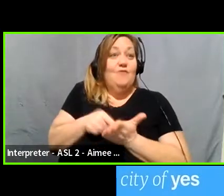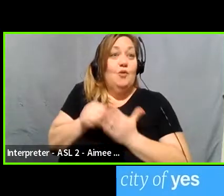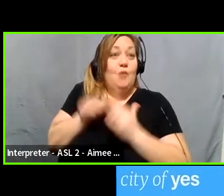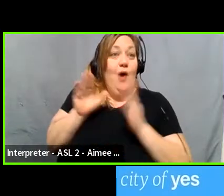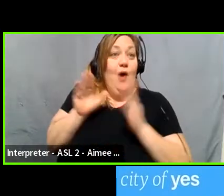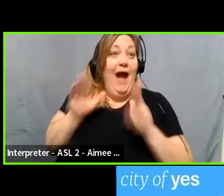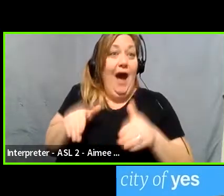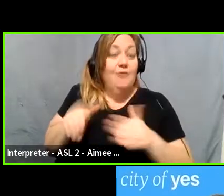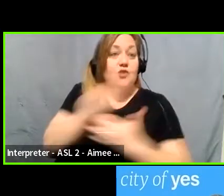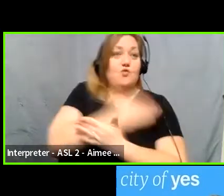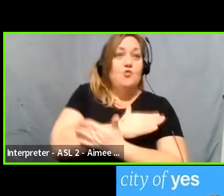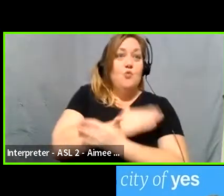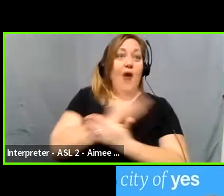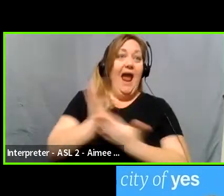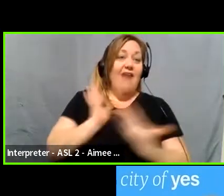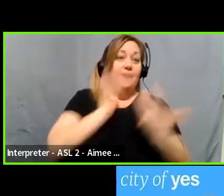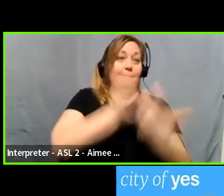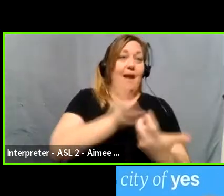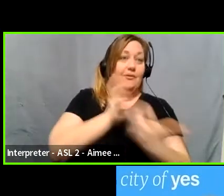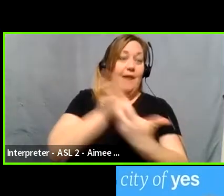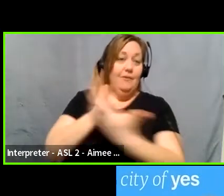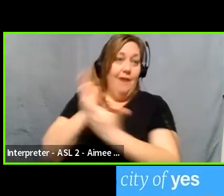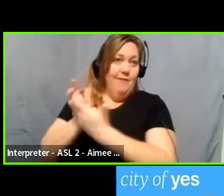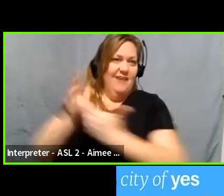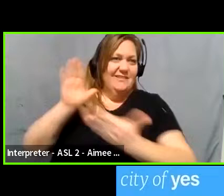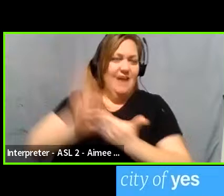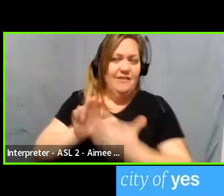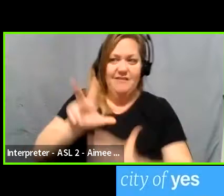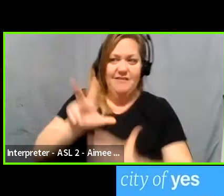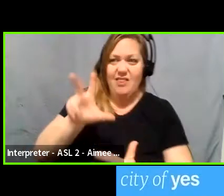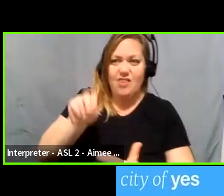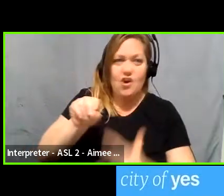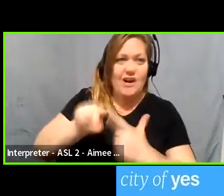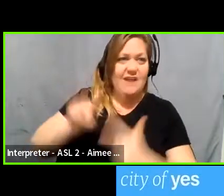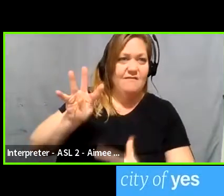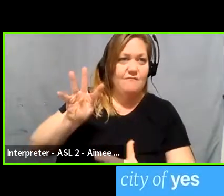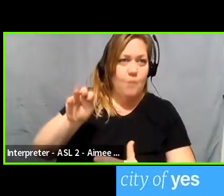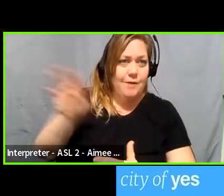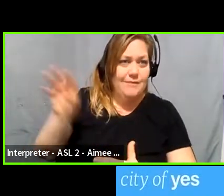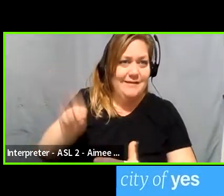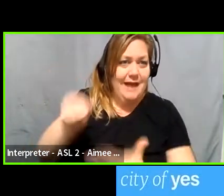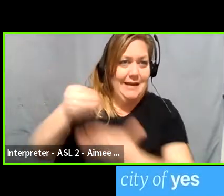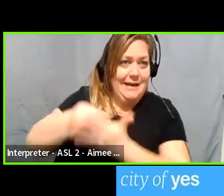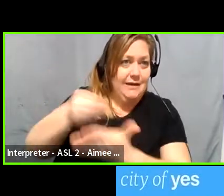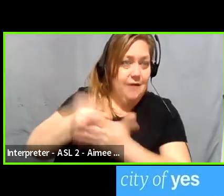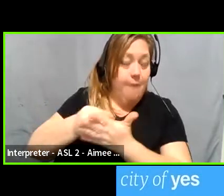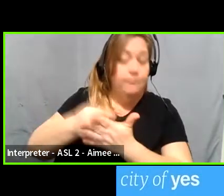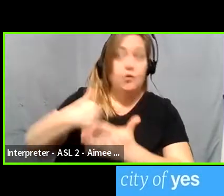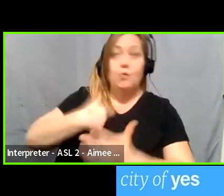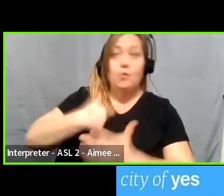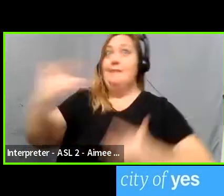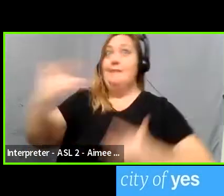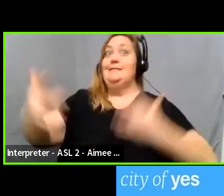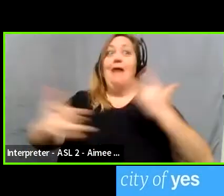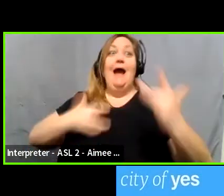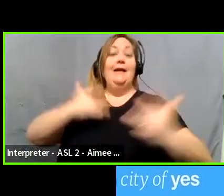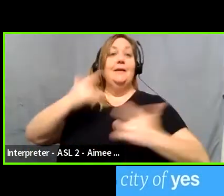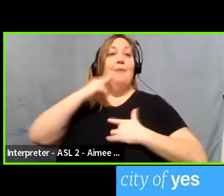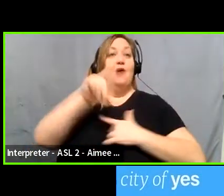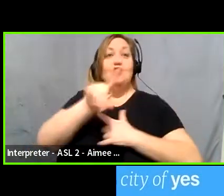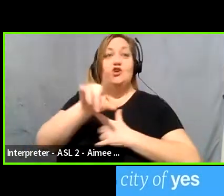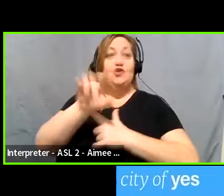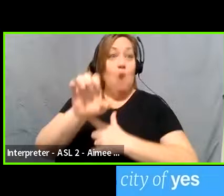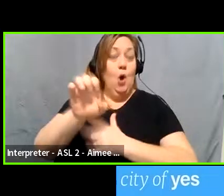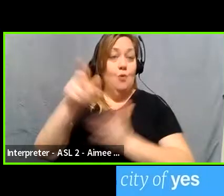at a range of incomes, including down to 30% and 40%. We're extremely excited about the evolution of our zoning programs,